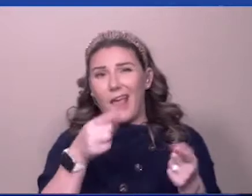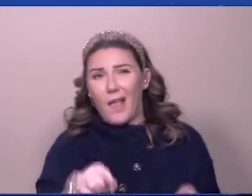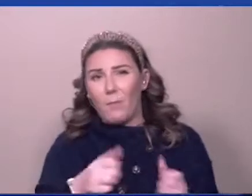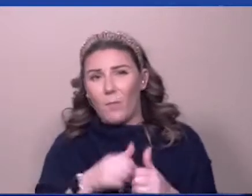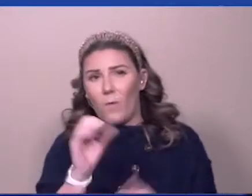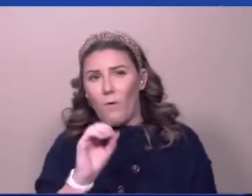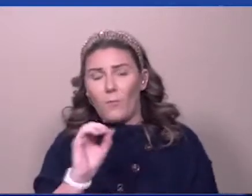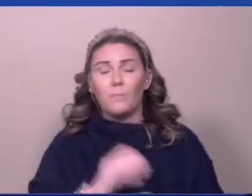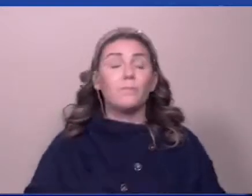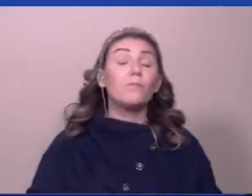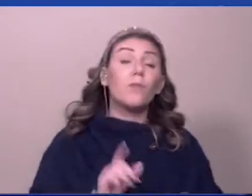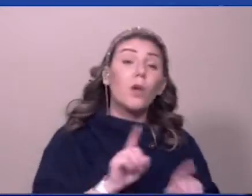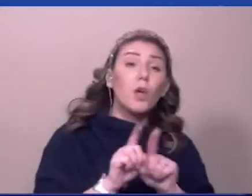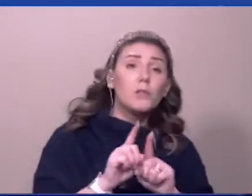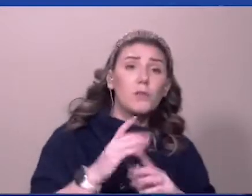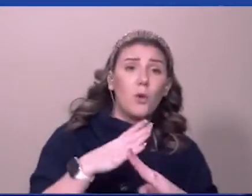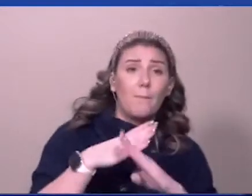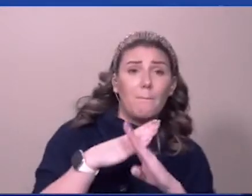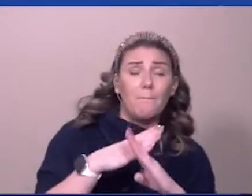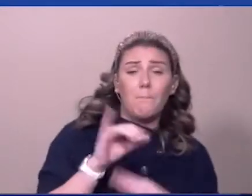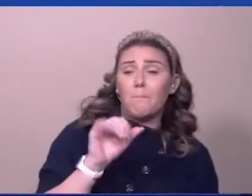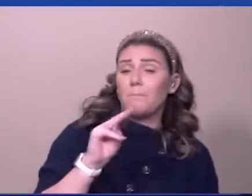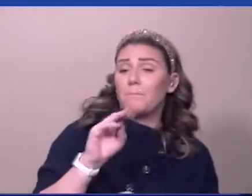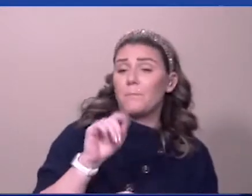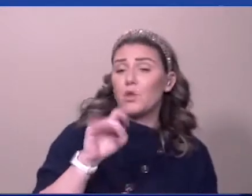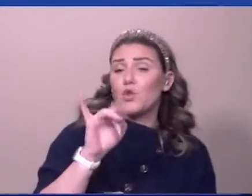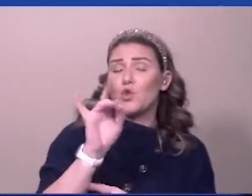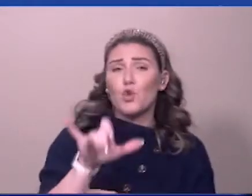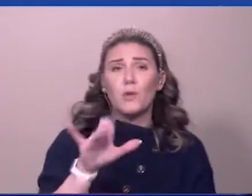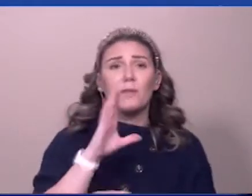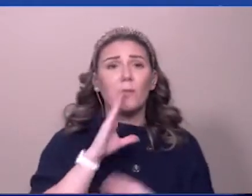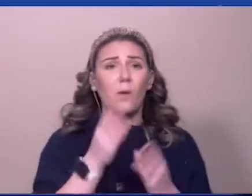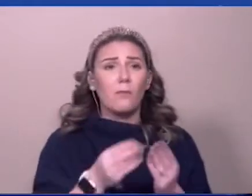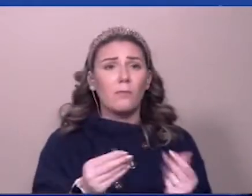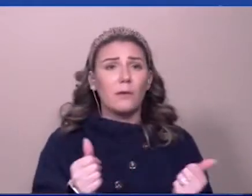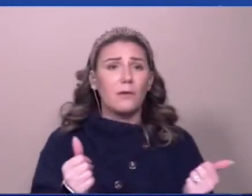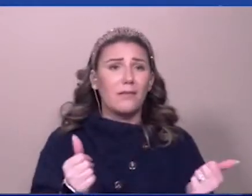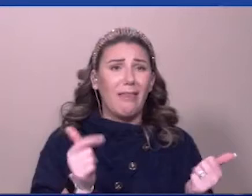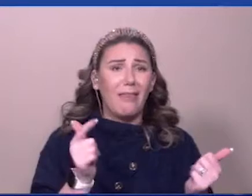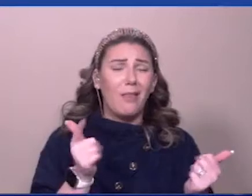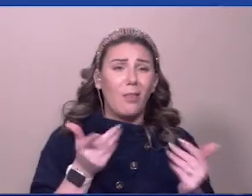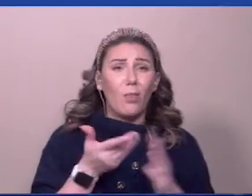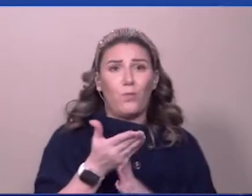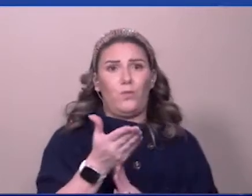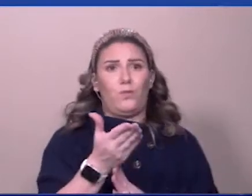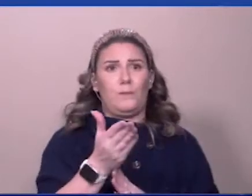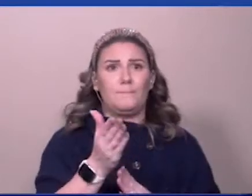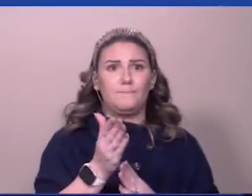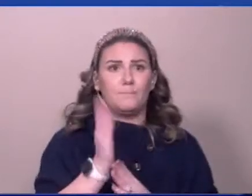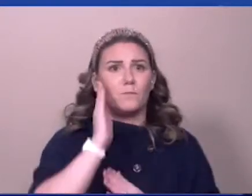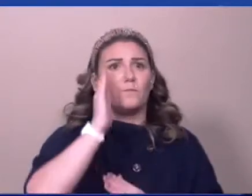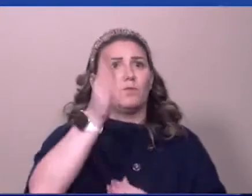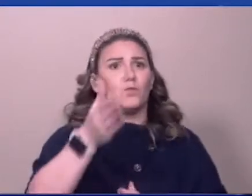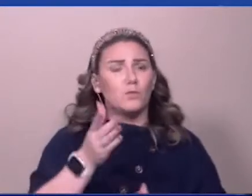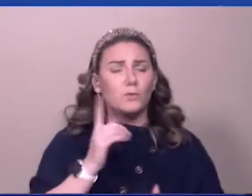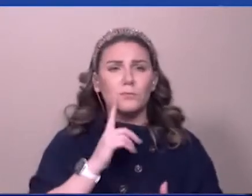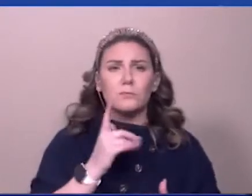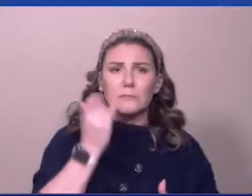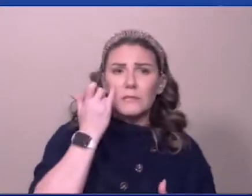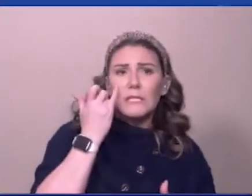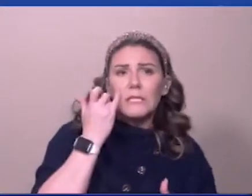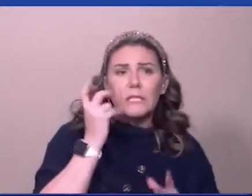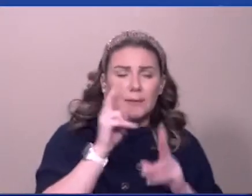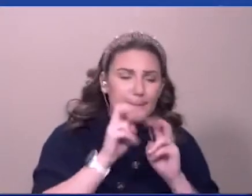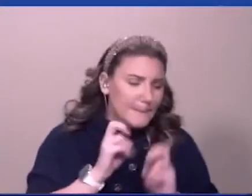we know that immunity wanes over time. And every other study I've seen where it's even, either looking at clinical picture or